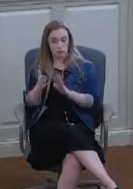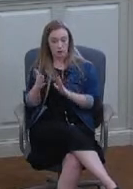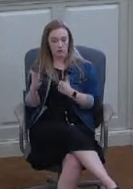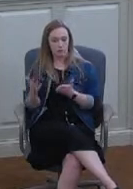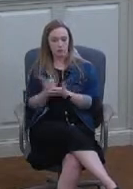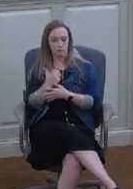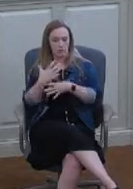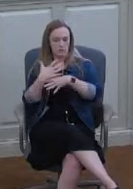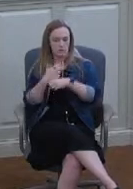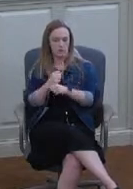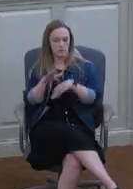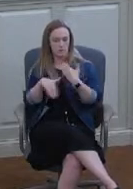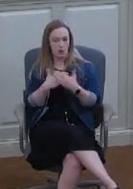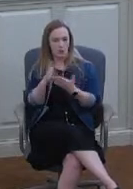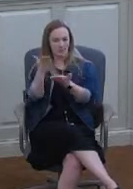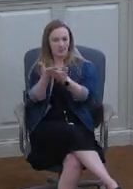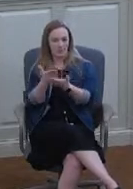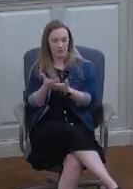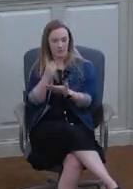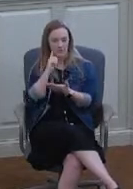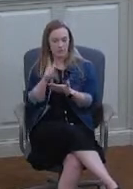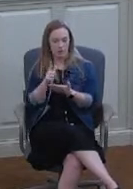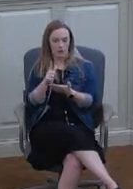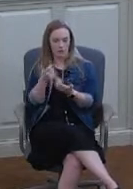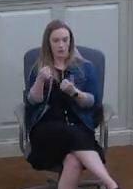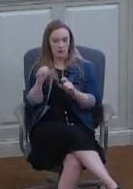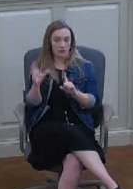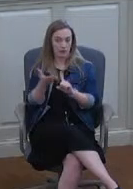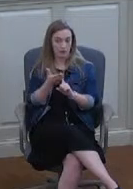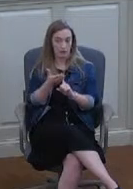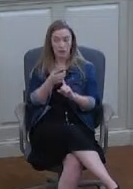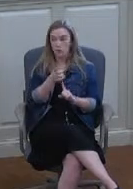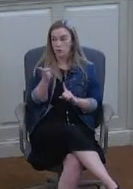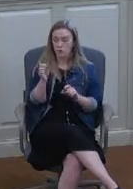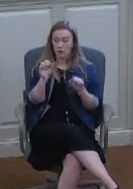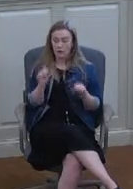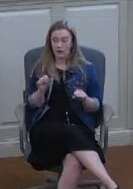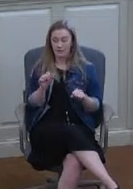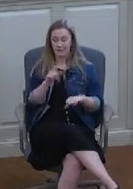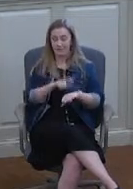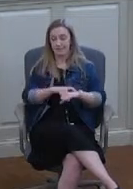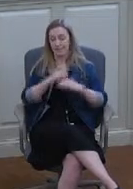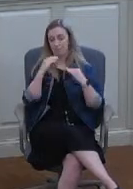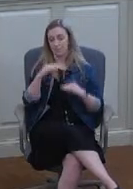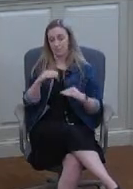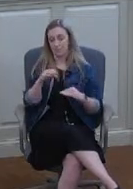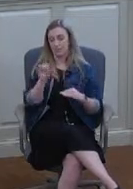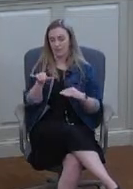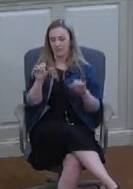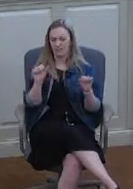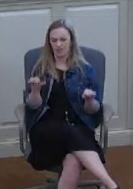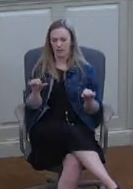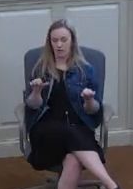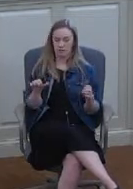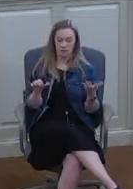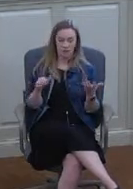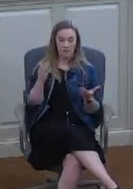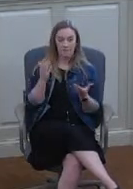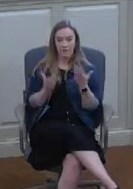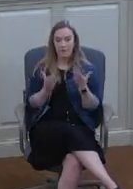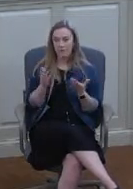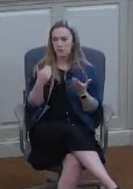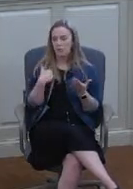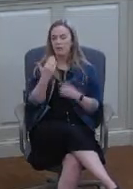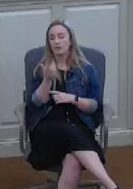of sum up the evidence to make his case. If you wanted to, you could put a time limit on that. I don't want to throw one out, but maybe you